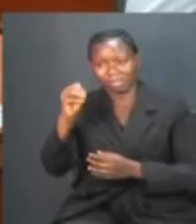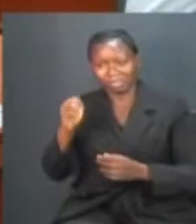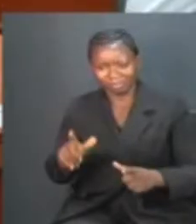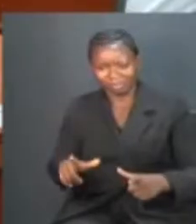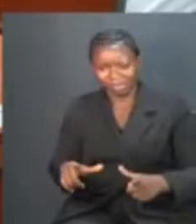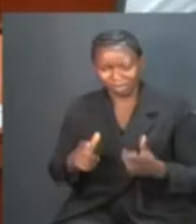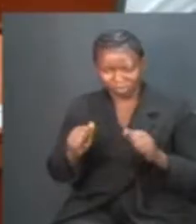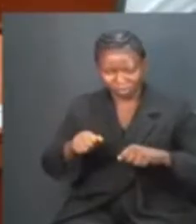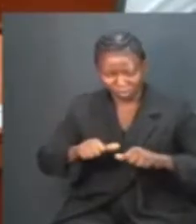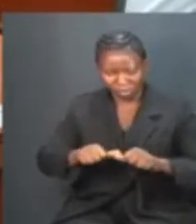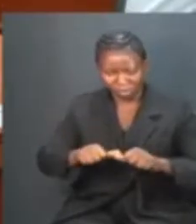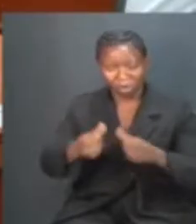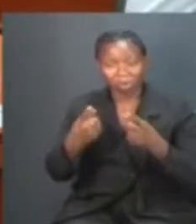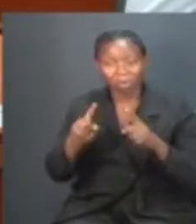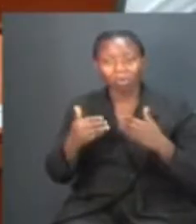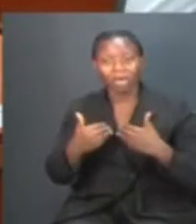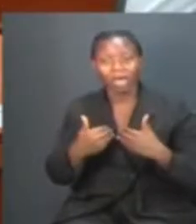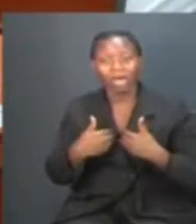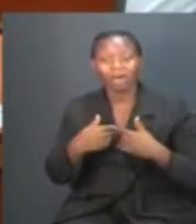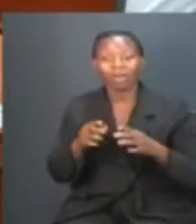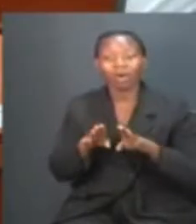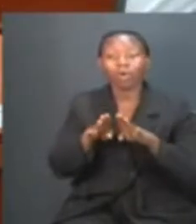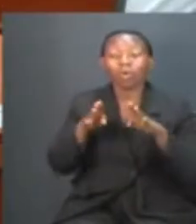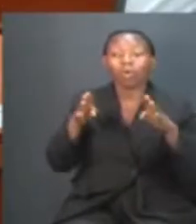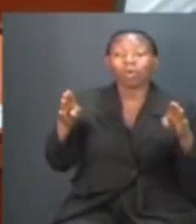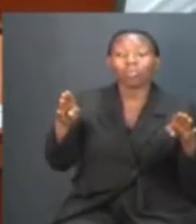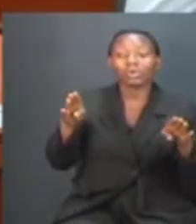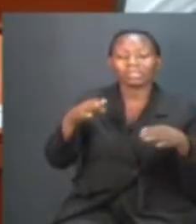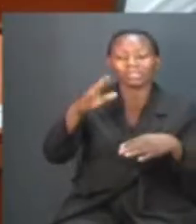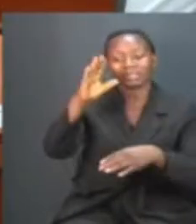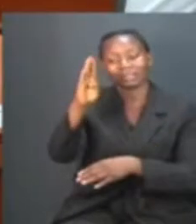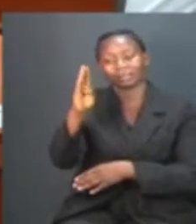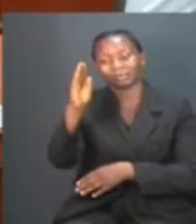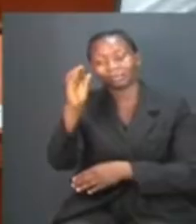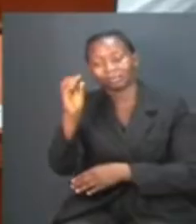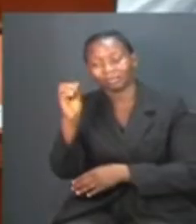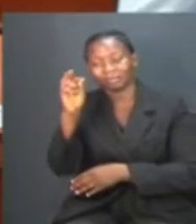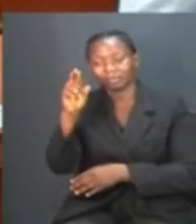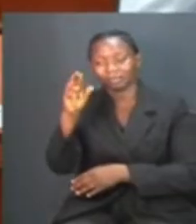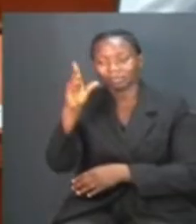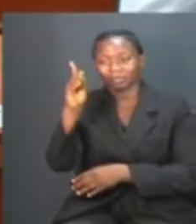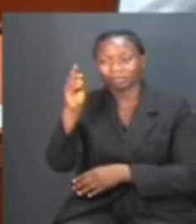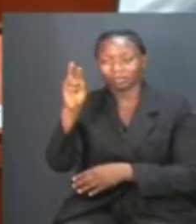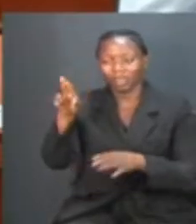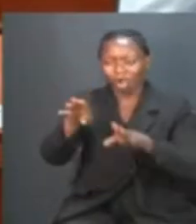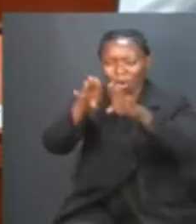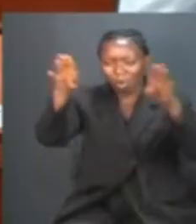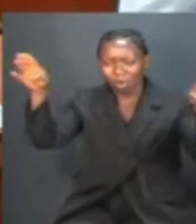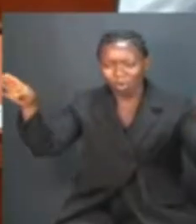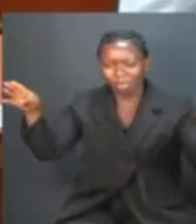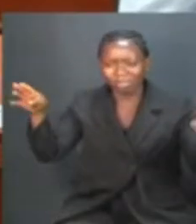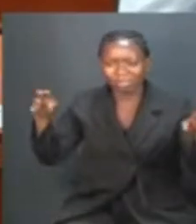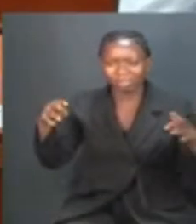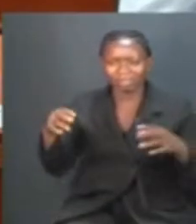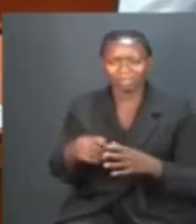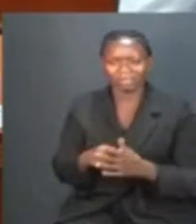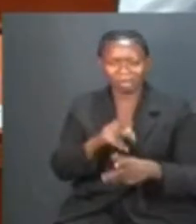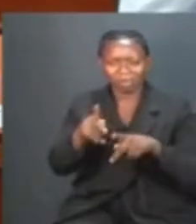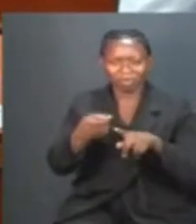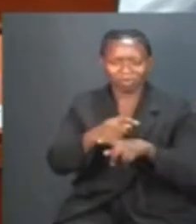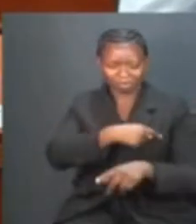survive when we have opened our borders wide open so that SMEs in